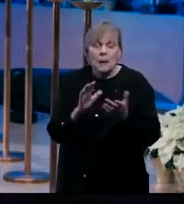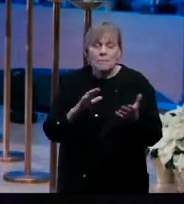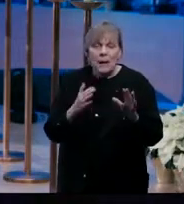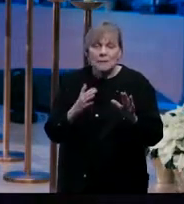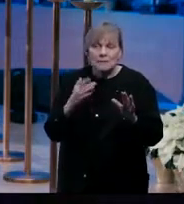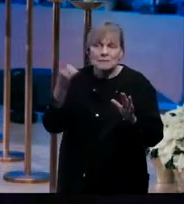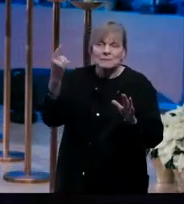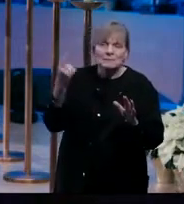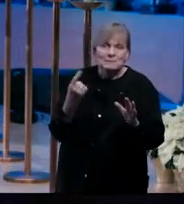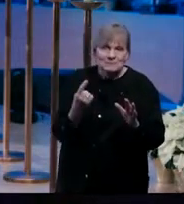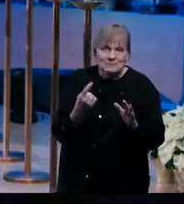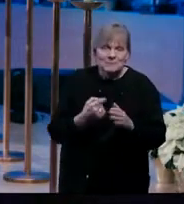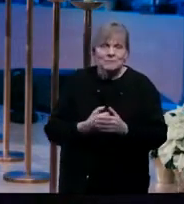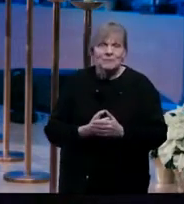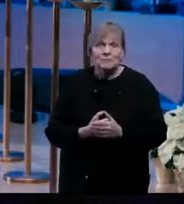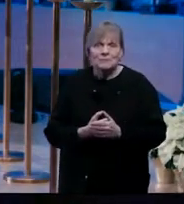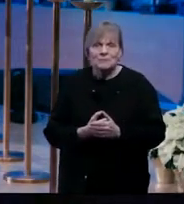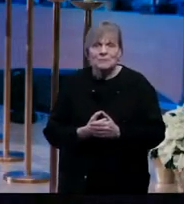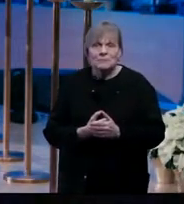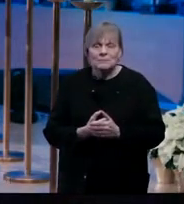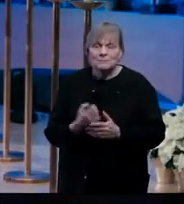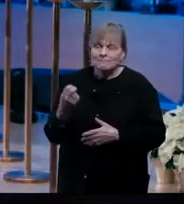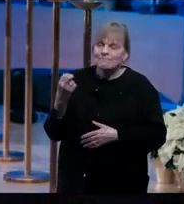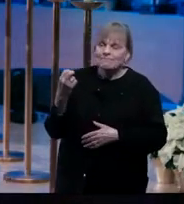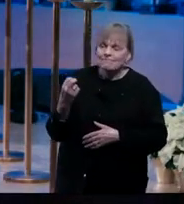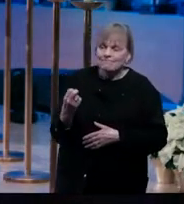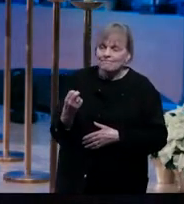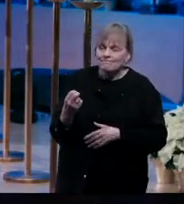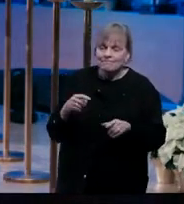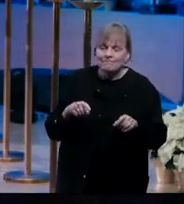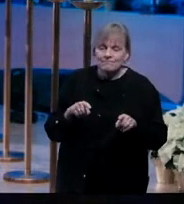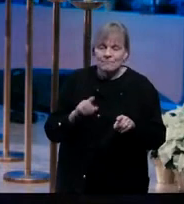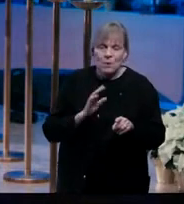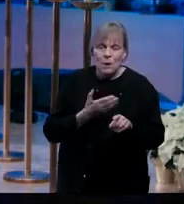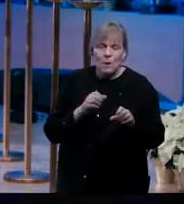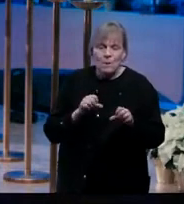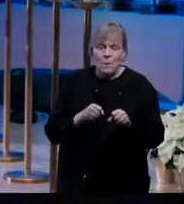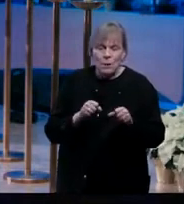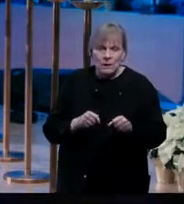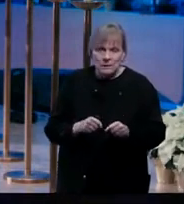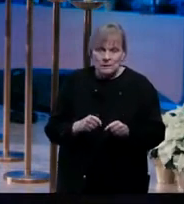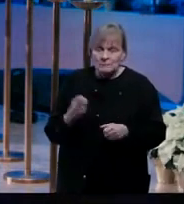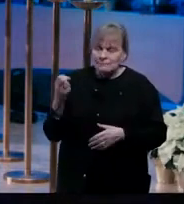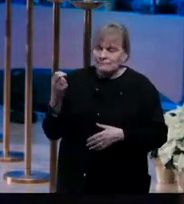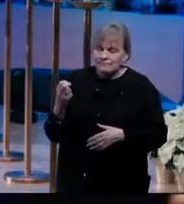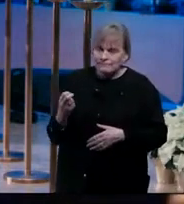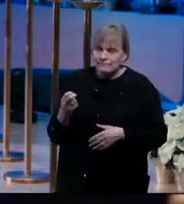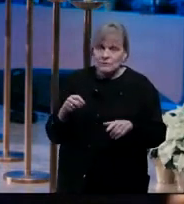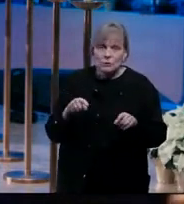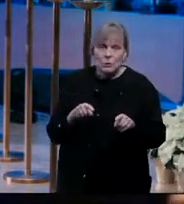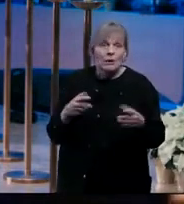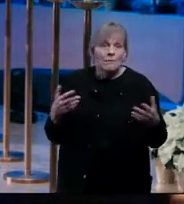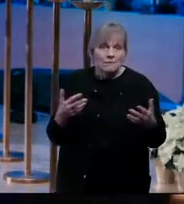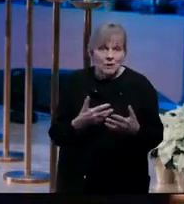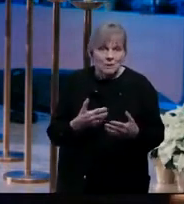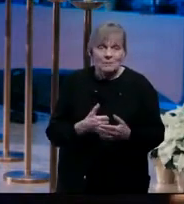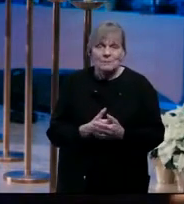mess to sit with us in our brokenness, to sit with us in our